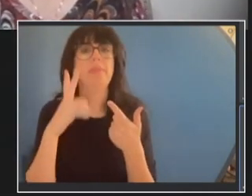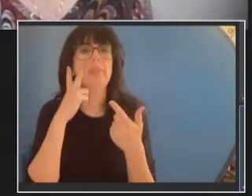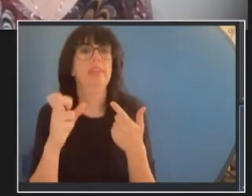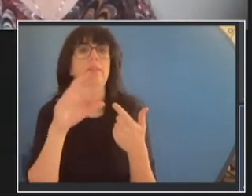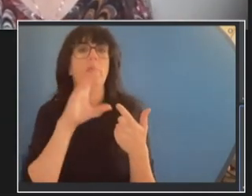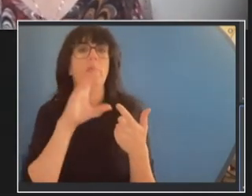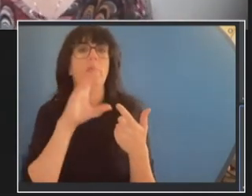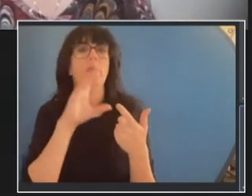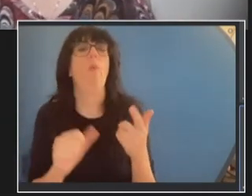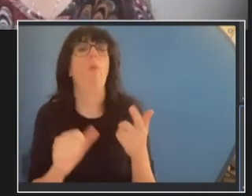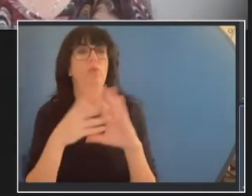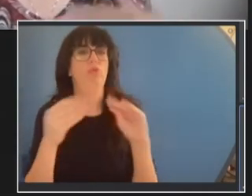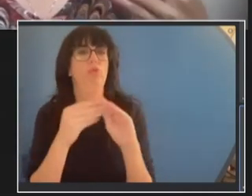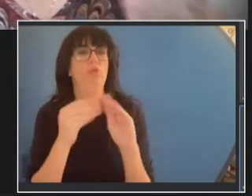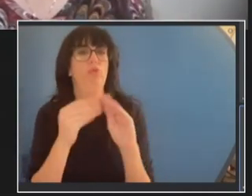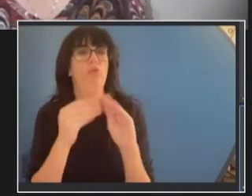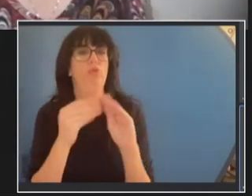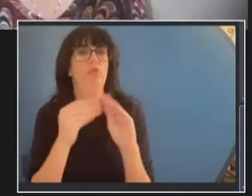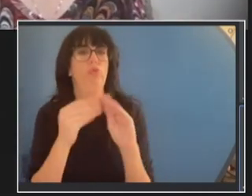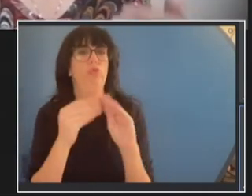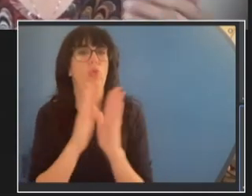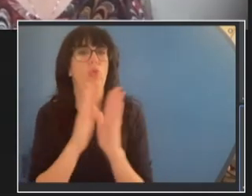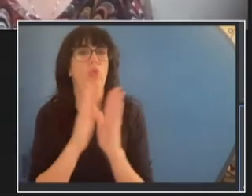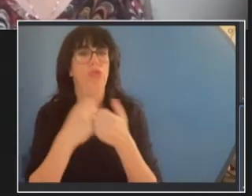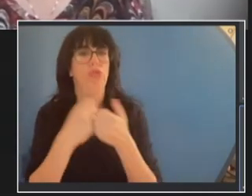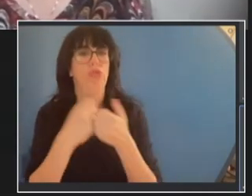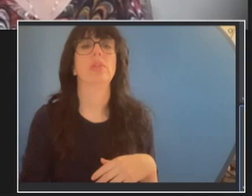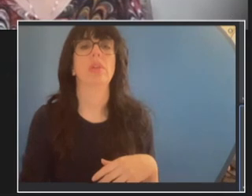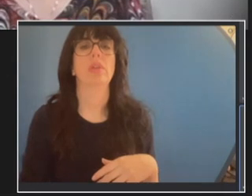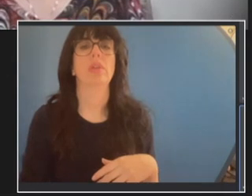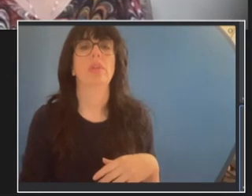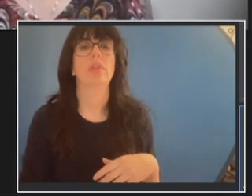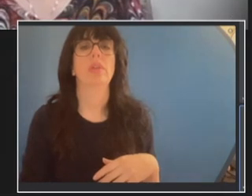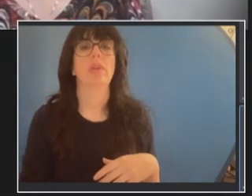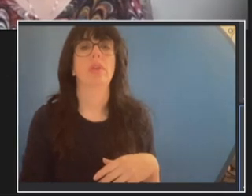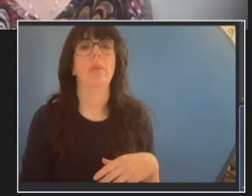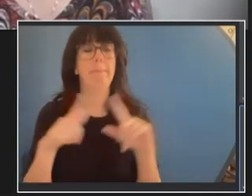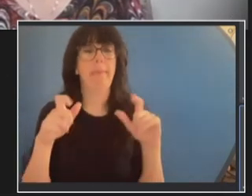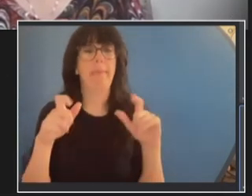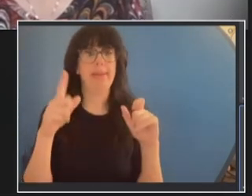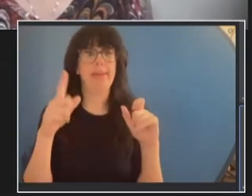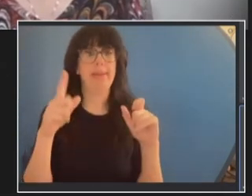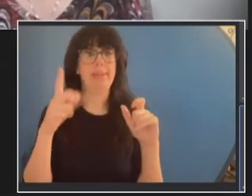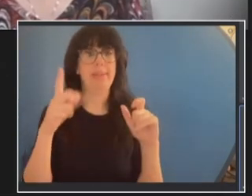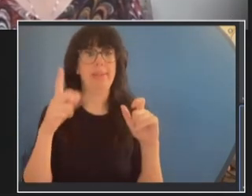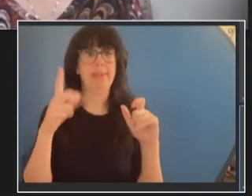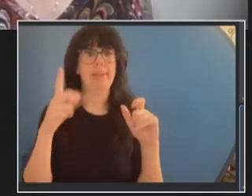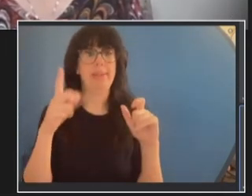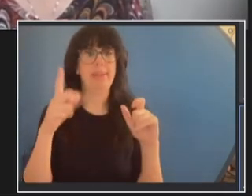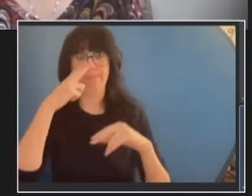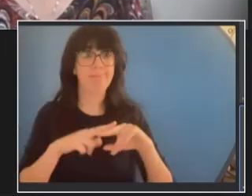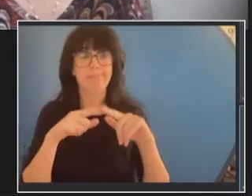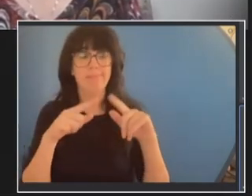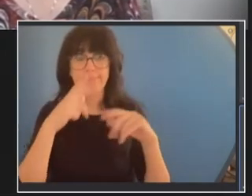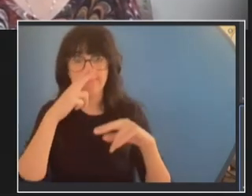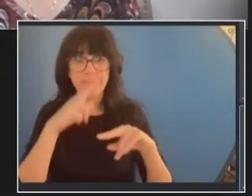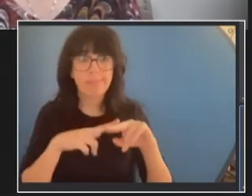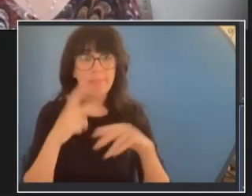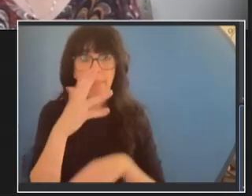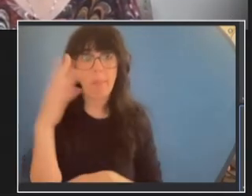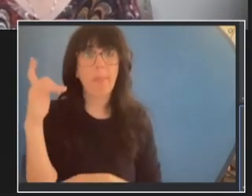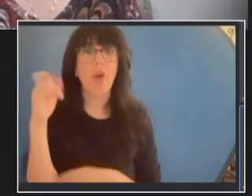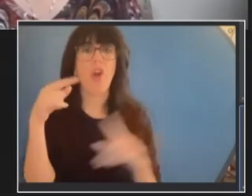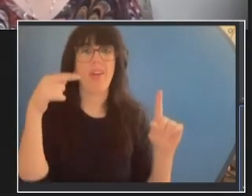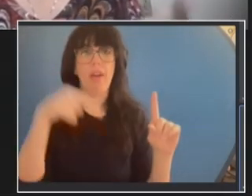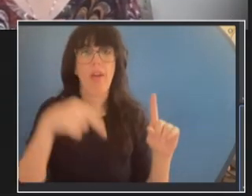the old storybook sculptures. But the amusement park at the bottom, New Gwyn Oak Park, was an amusement park that I didn't get to until